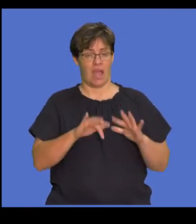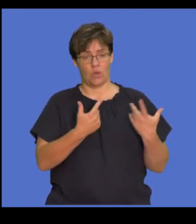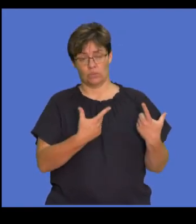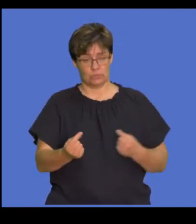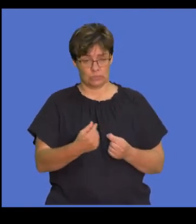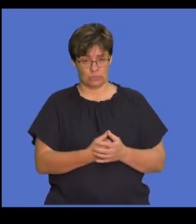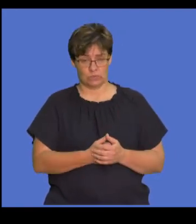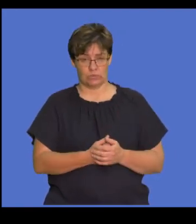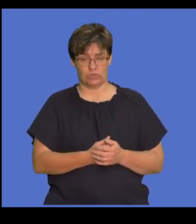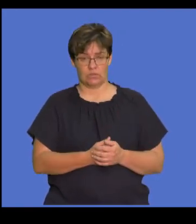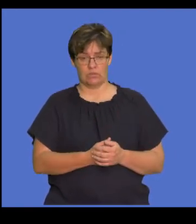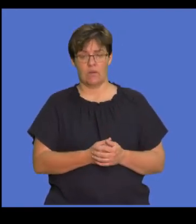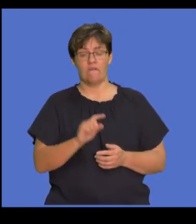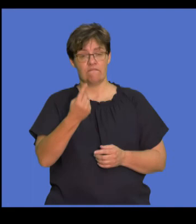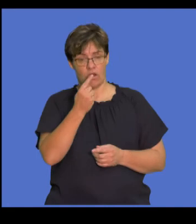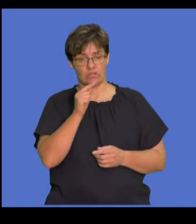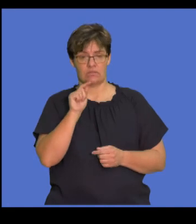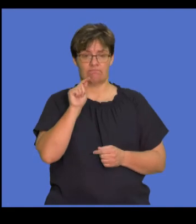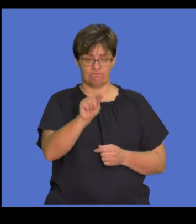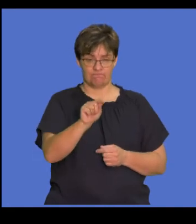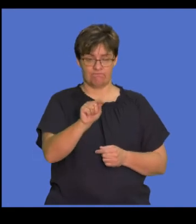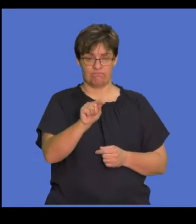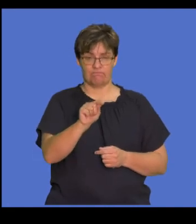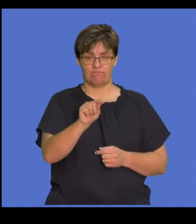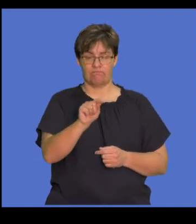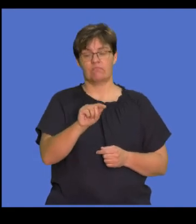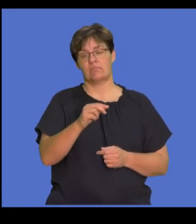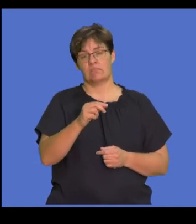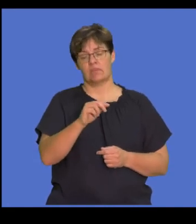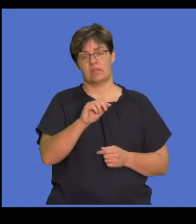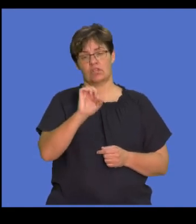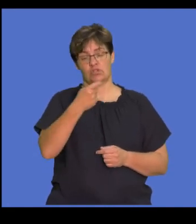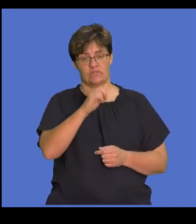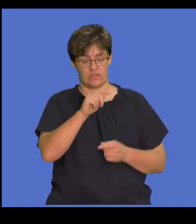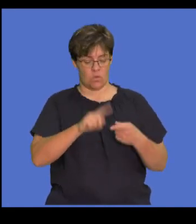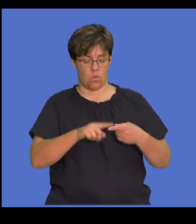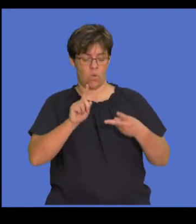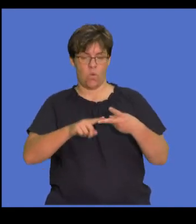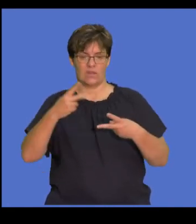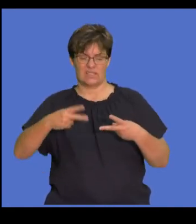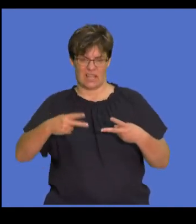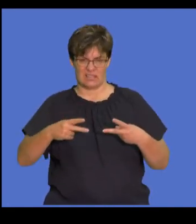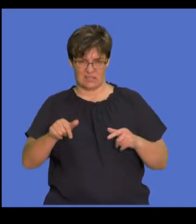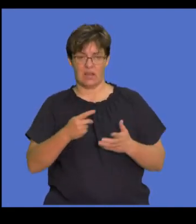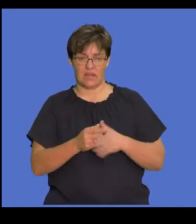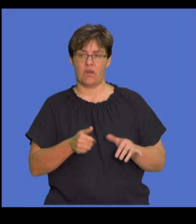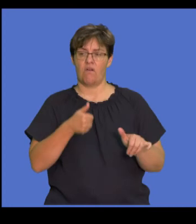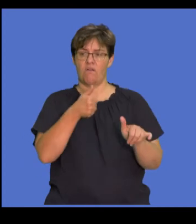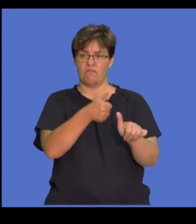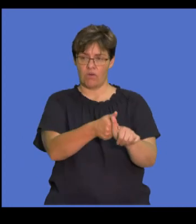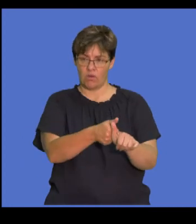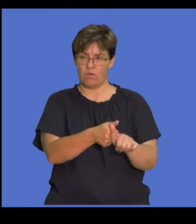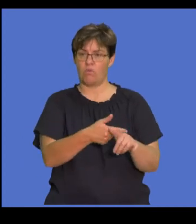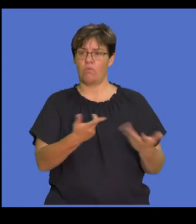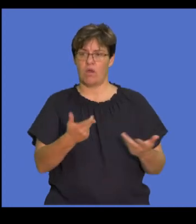in order to do this, you will first need to press the shift or the second function button followed by the